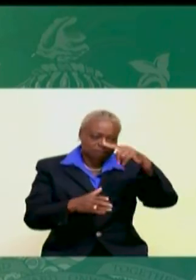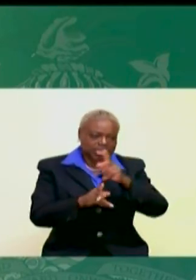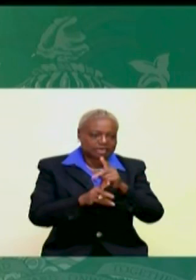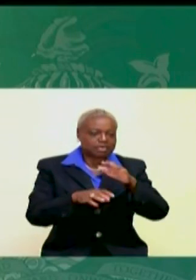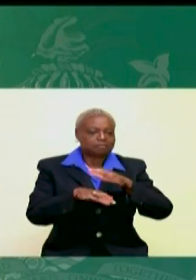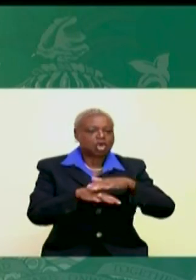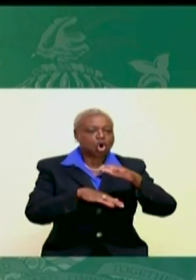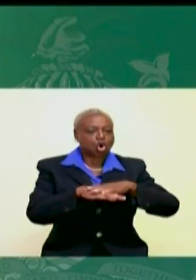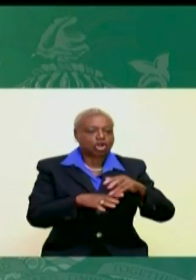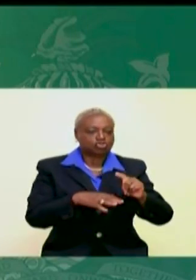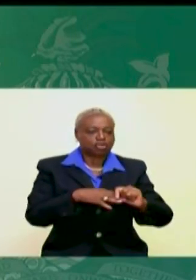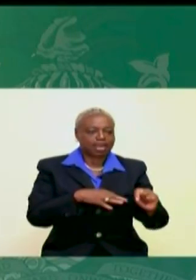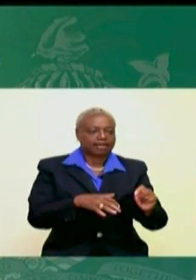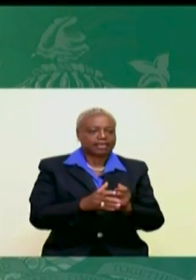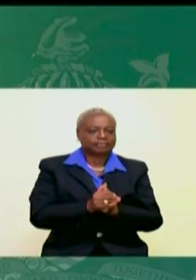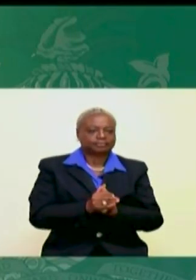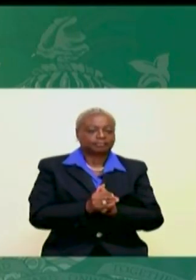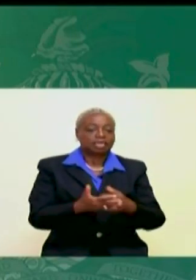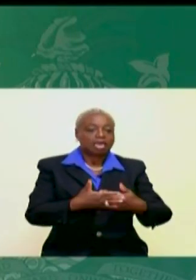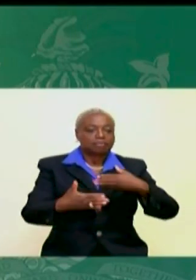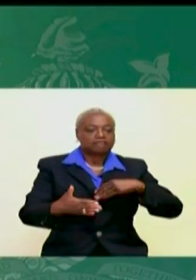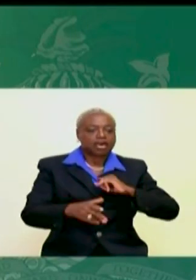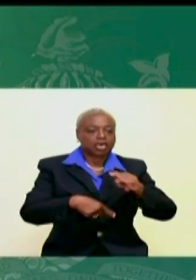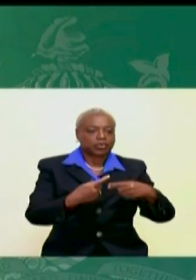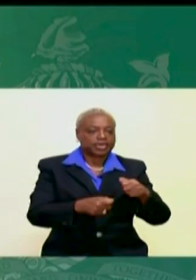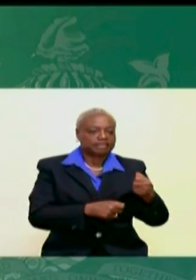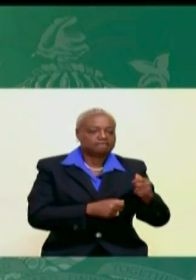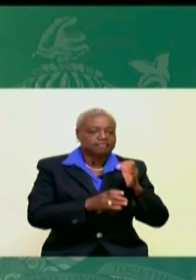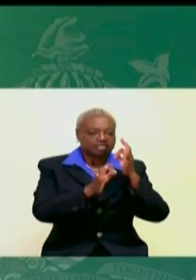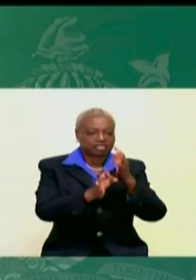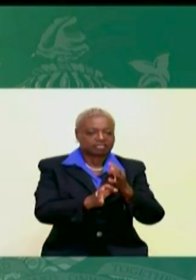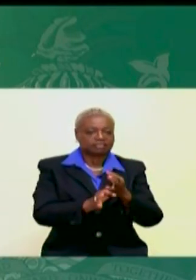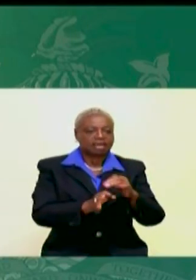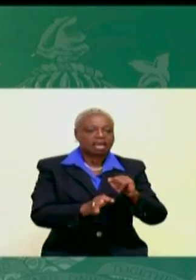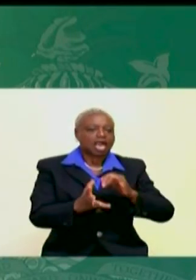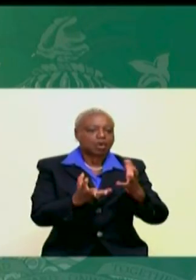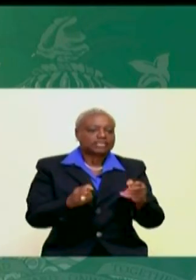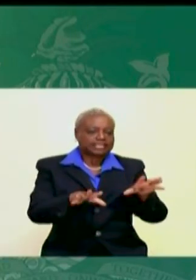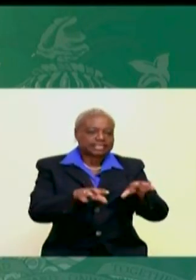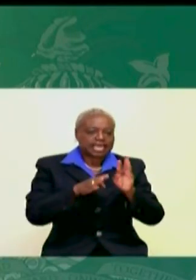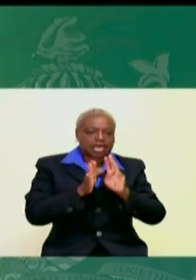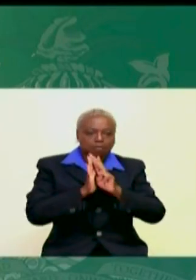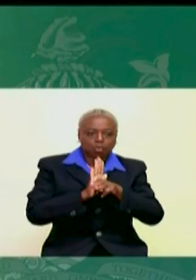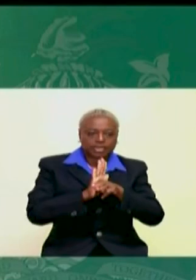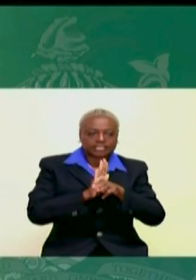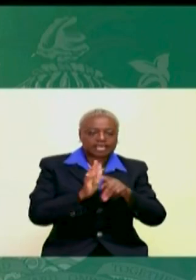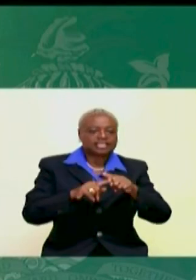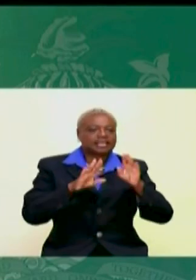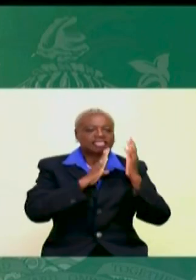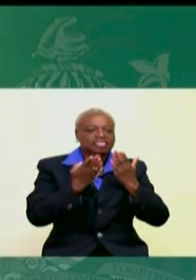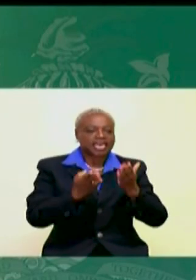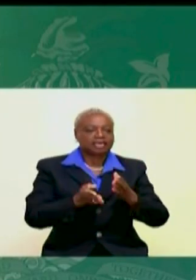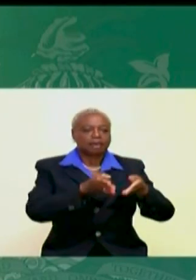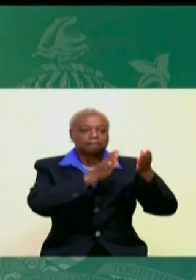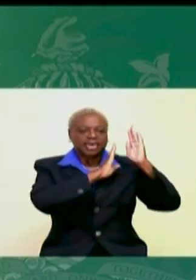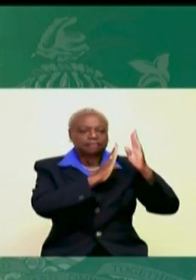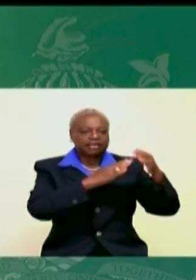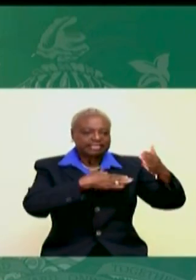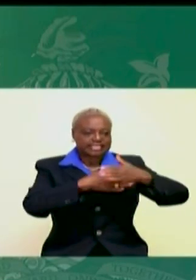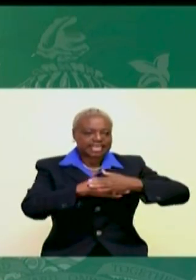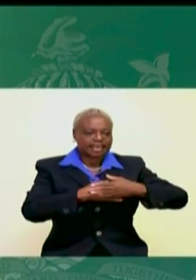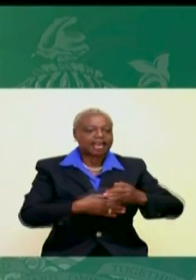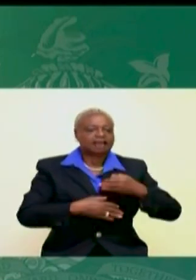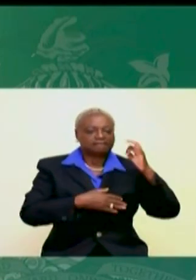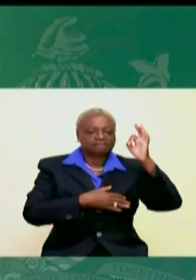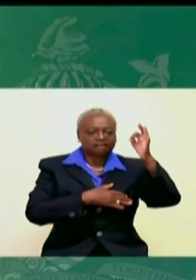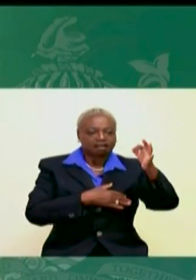track. Before I go any further, I would also like to take a moment to thank Bahamians near and far